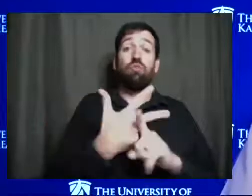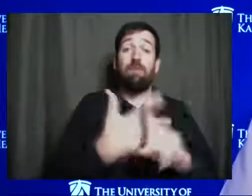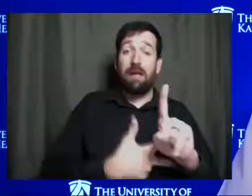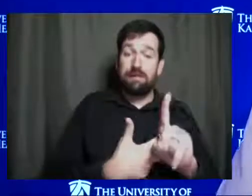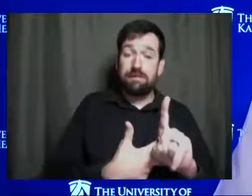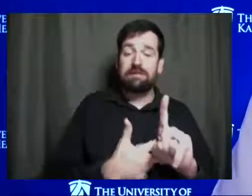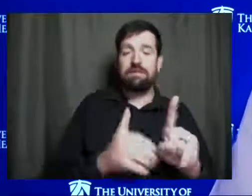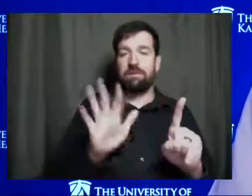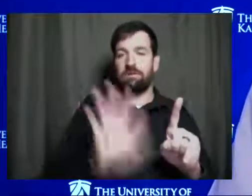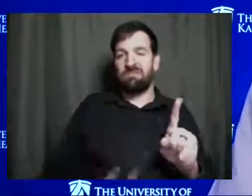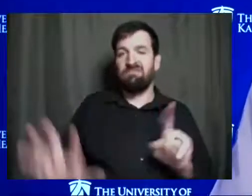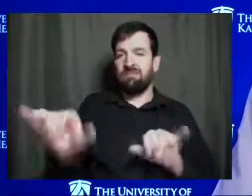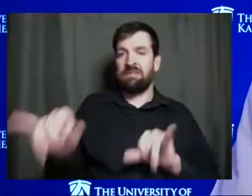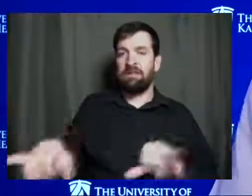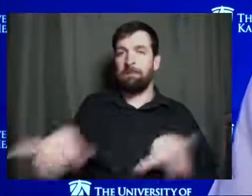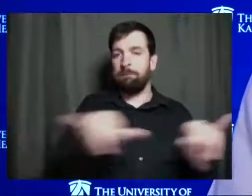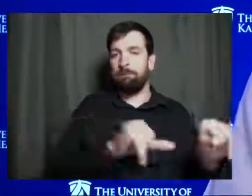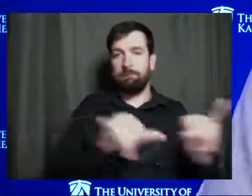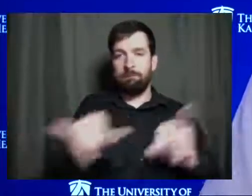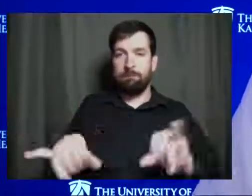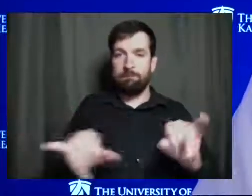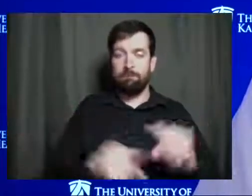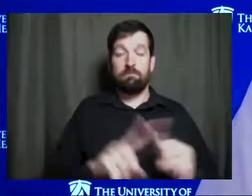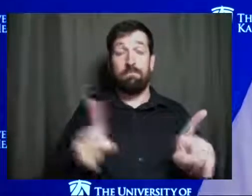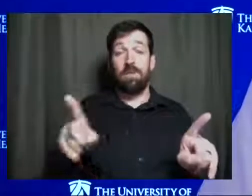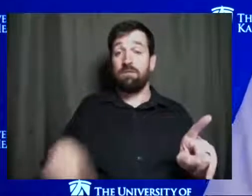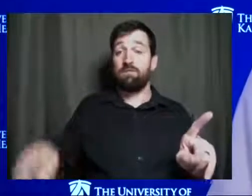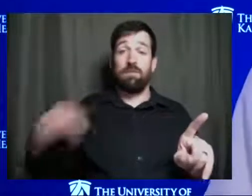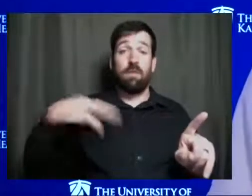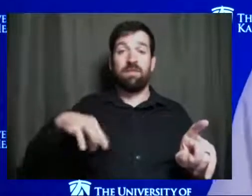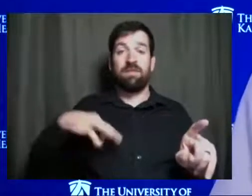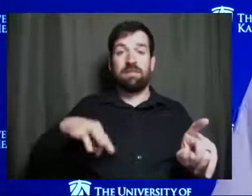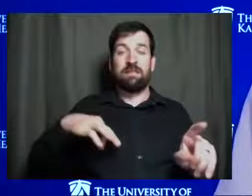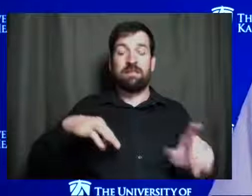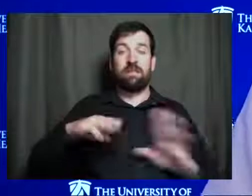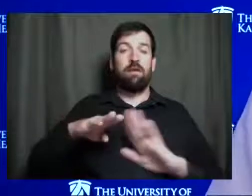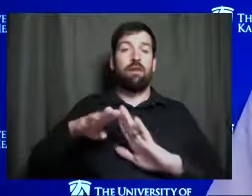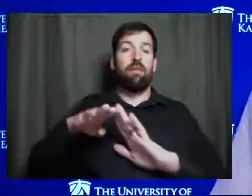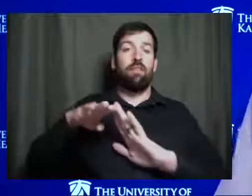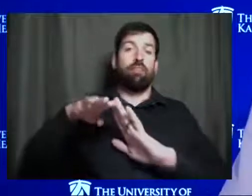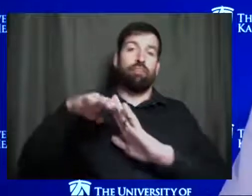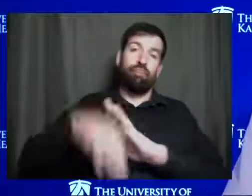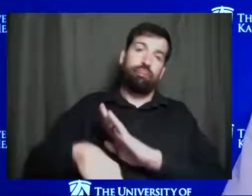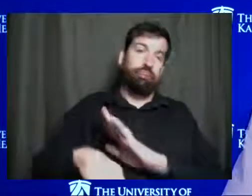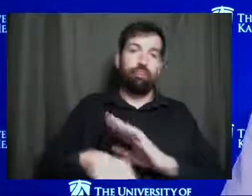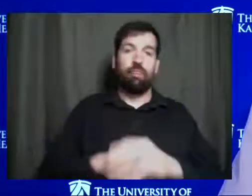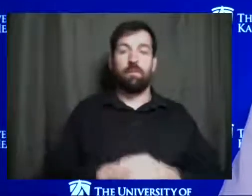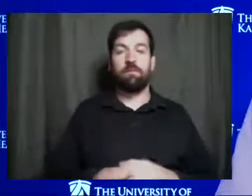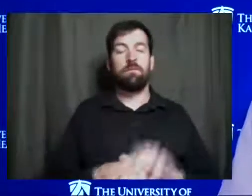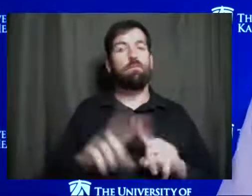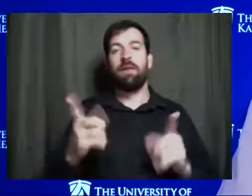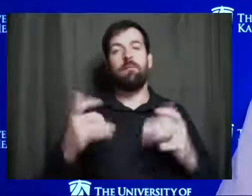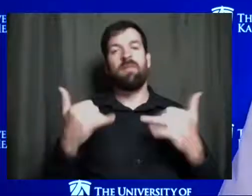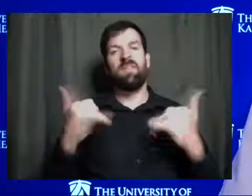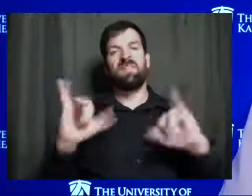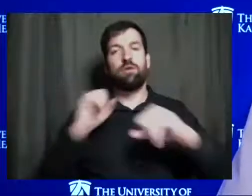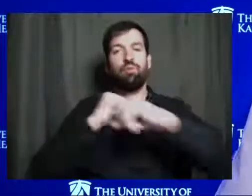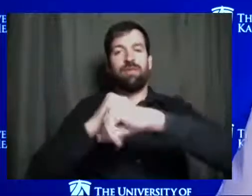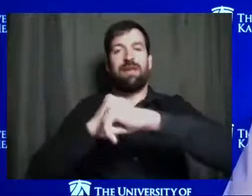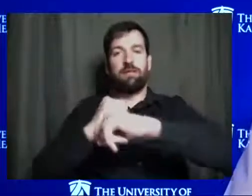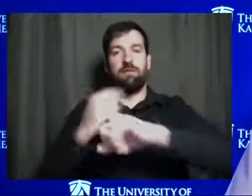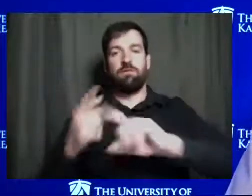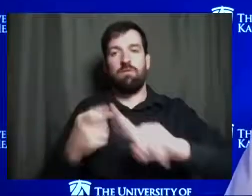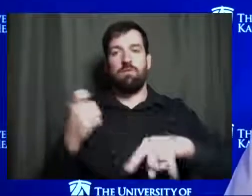But those benefits really do decline after that 3 months. However, you are still protected from the overall